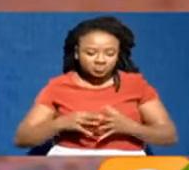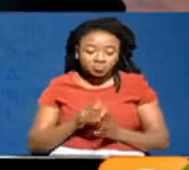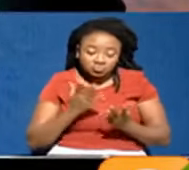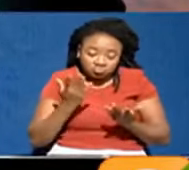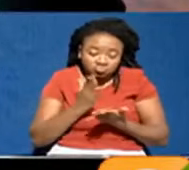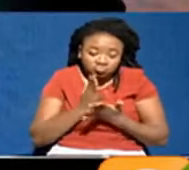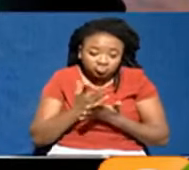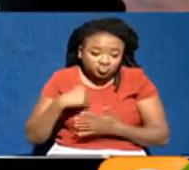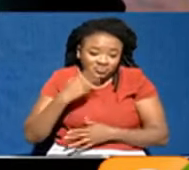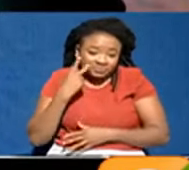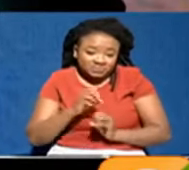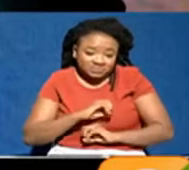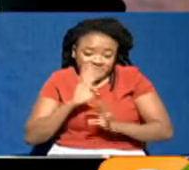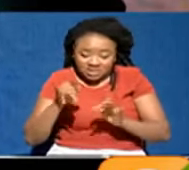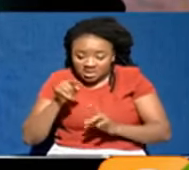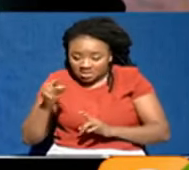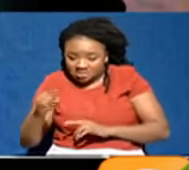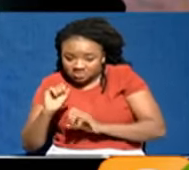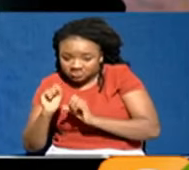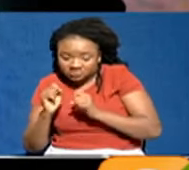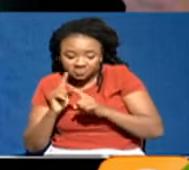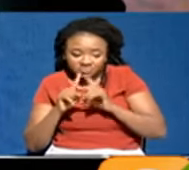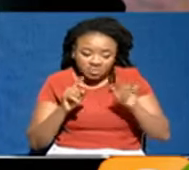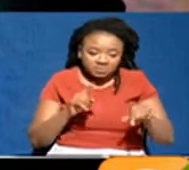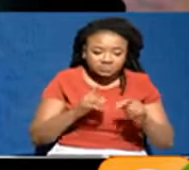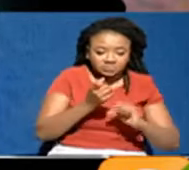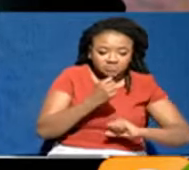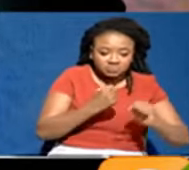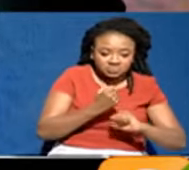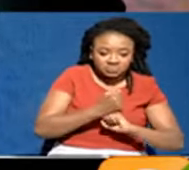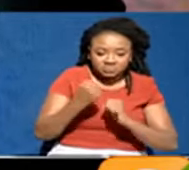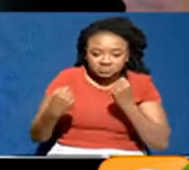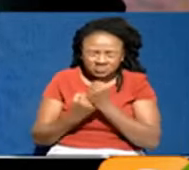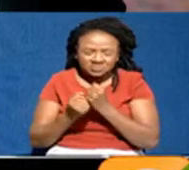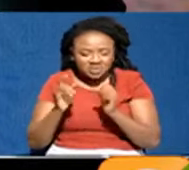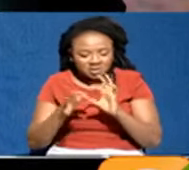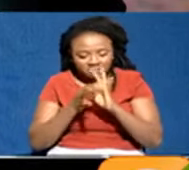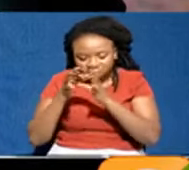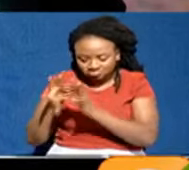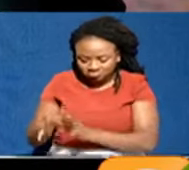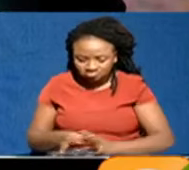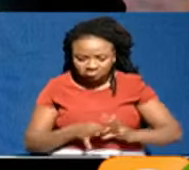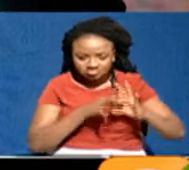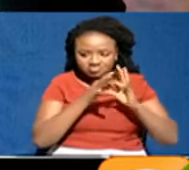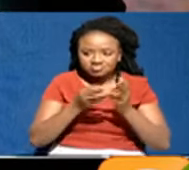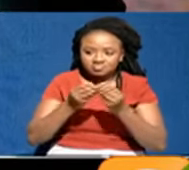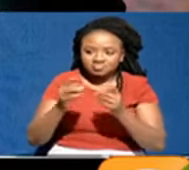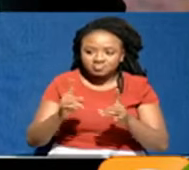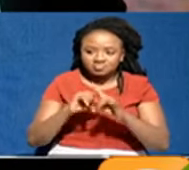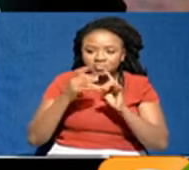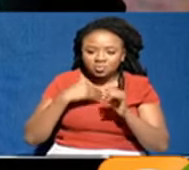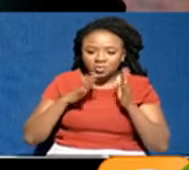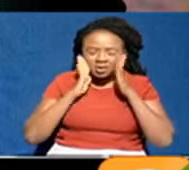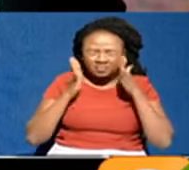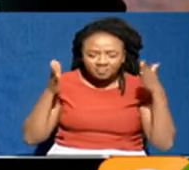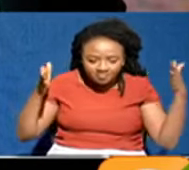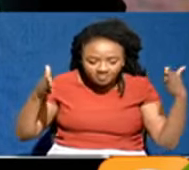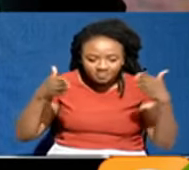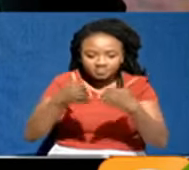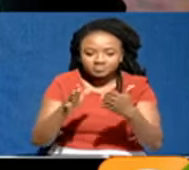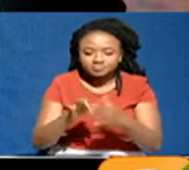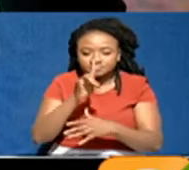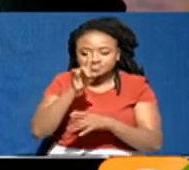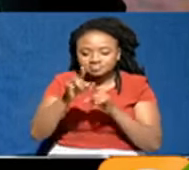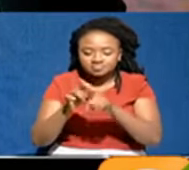that one can't work without the other, Bright, as we've just described, is this whole ecosystem of interventions. And I want to kind of zero in into one, which